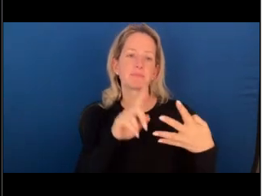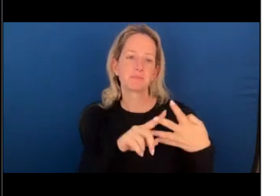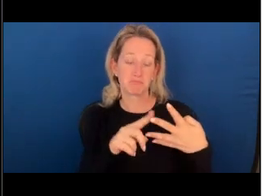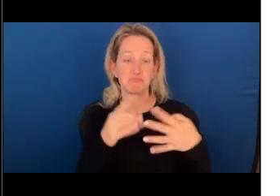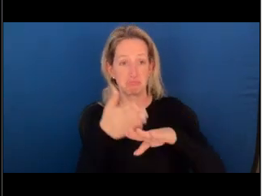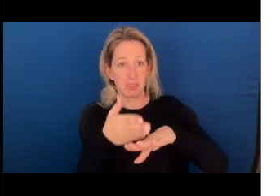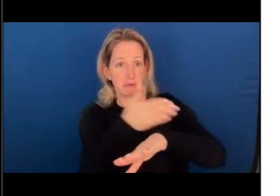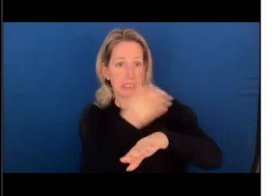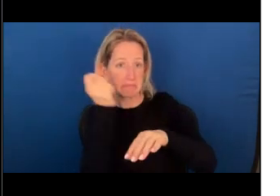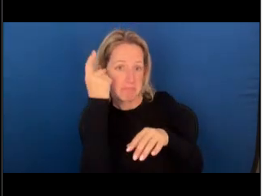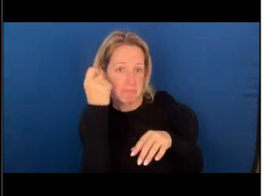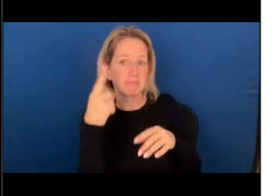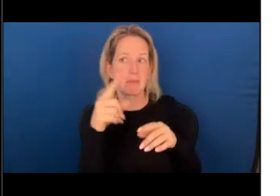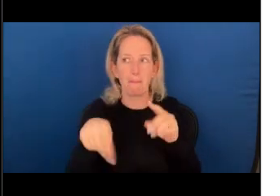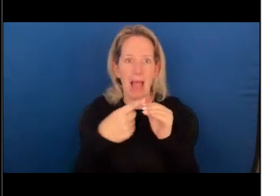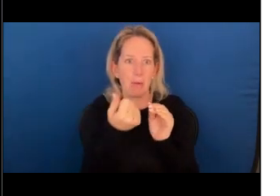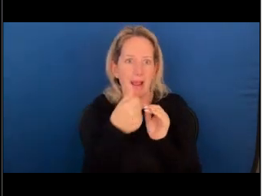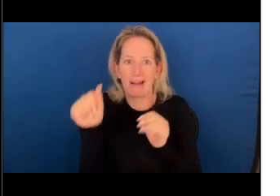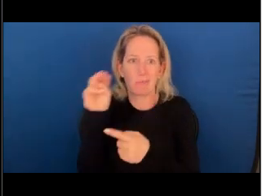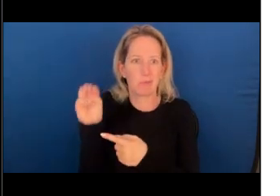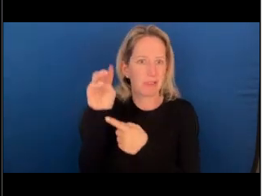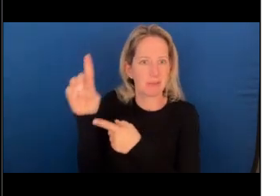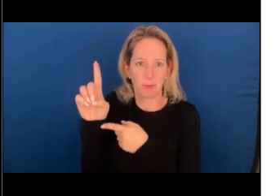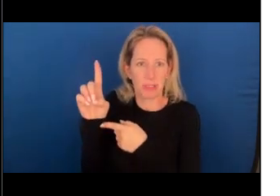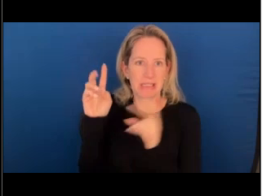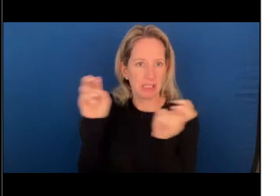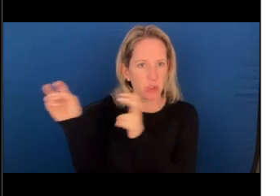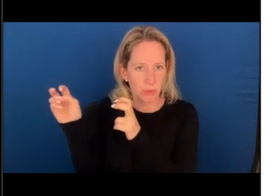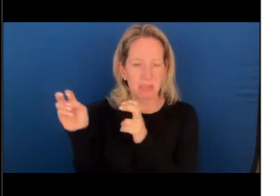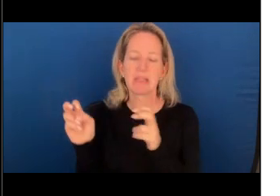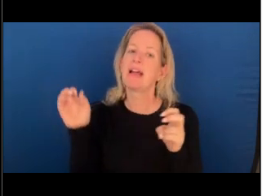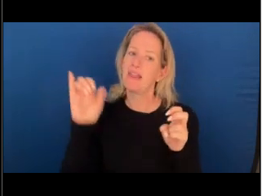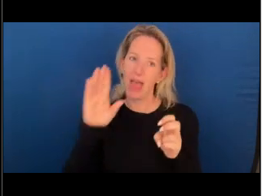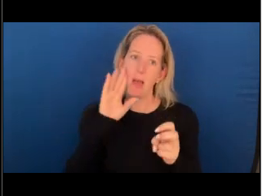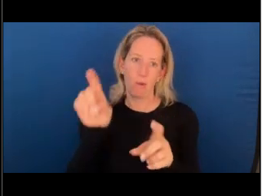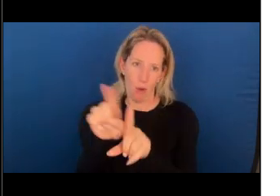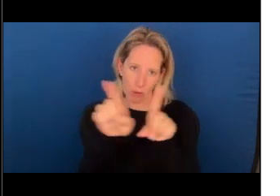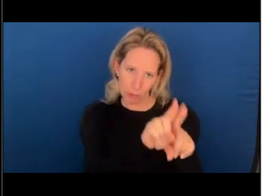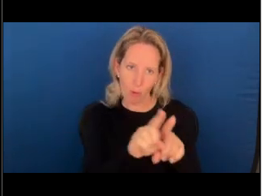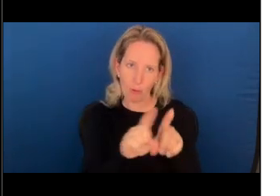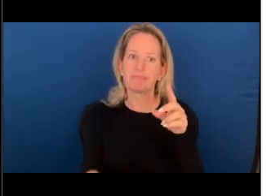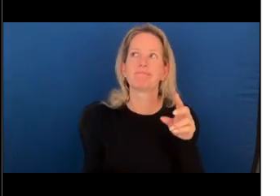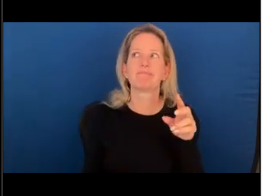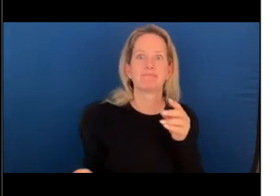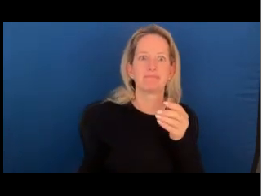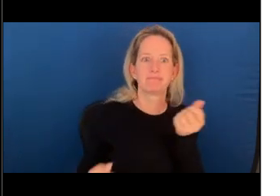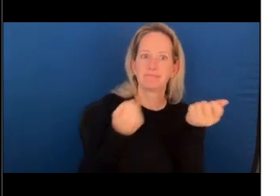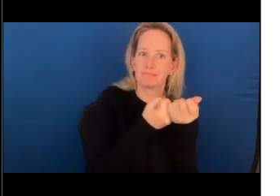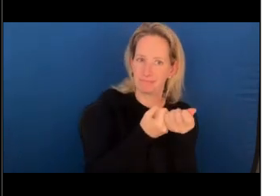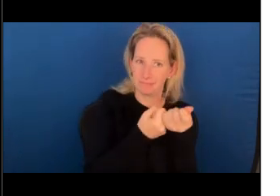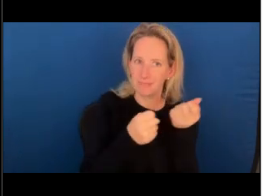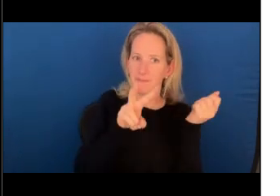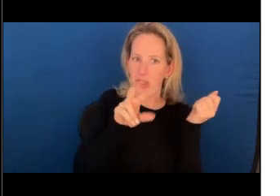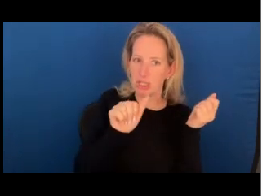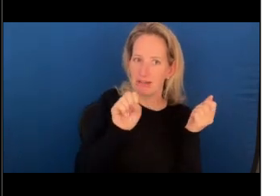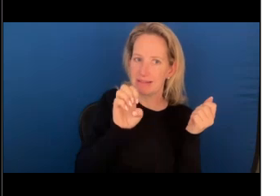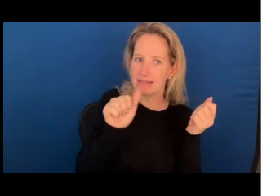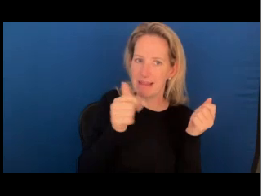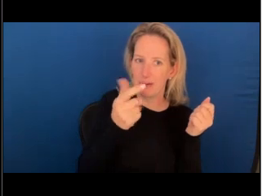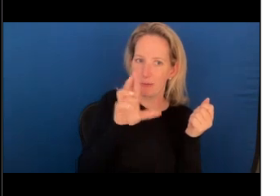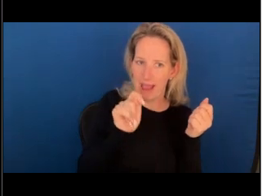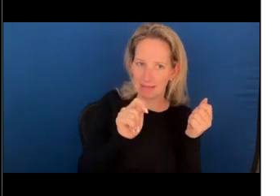literacy about marine debris issues, which will in turn increase the Virginia Sea Grant capacity in marine debris efforts. And we